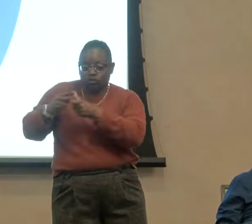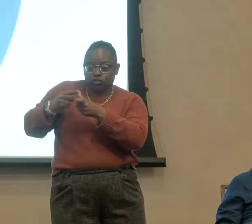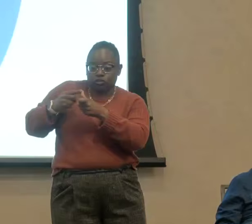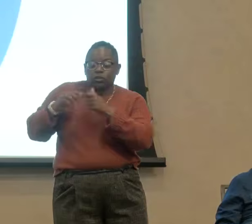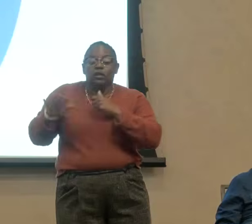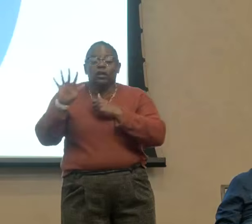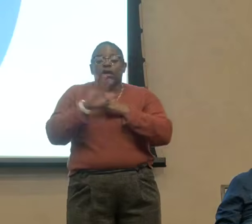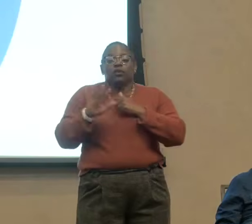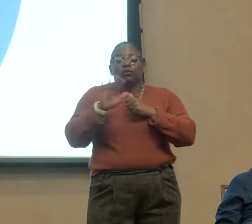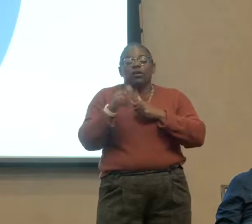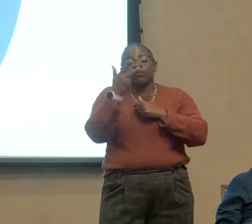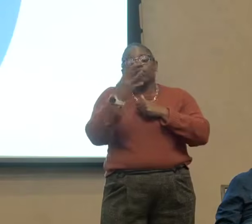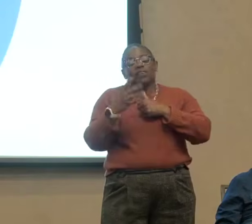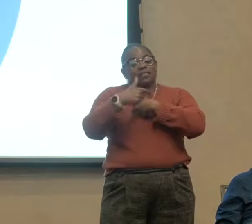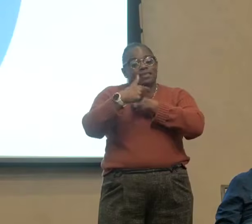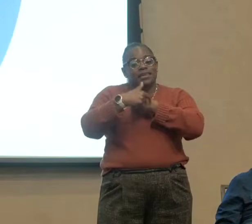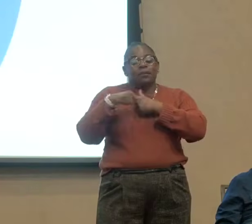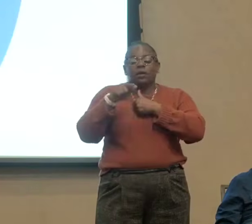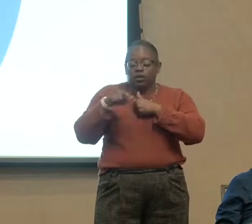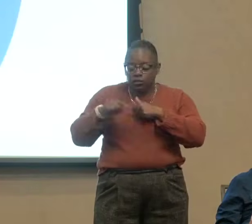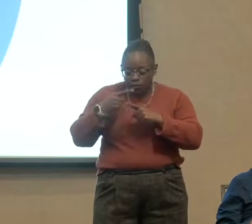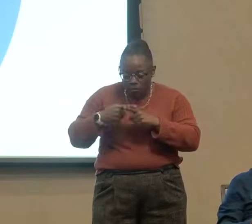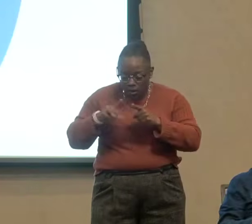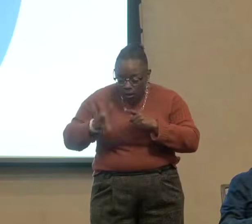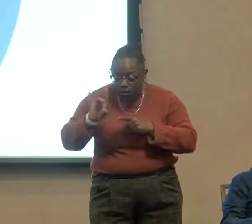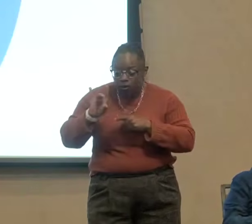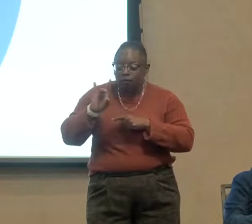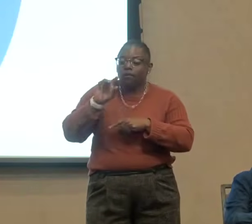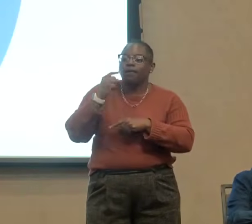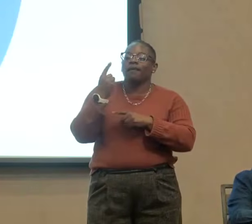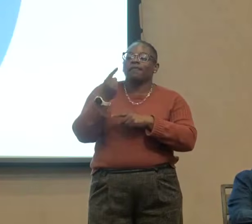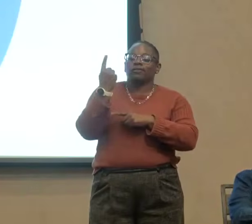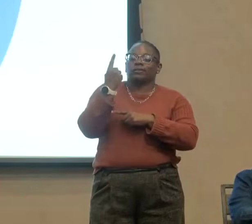about 3/4 of the time, you can pick up something.